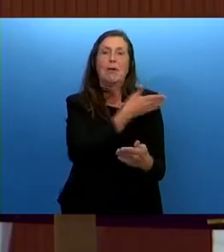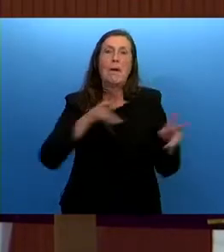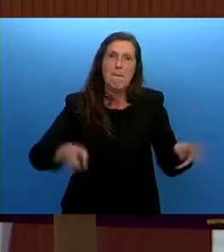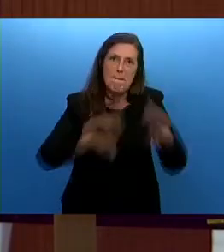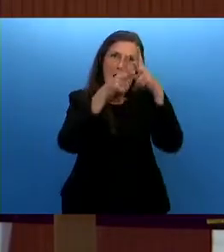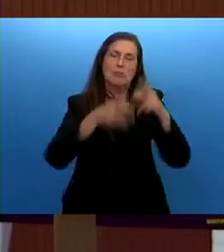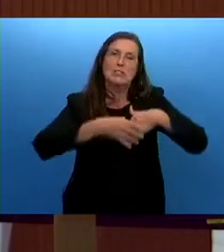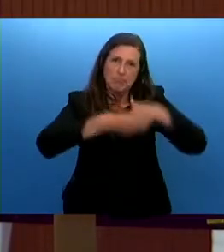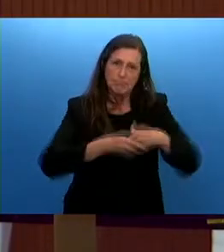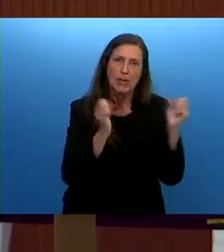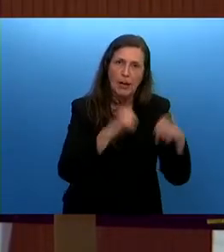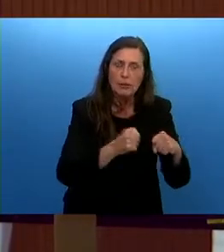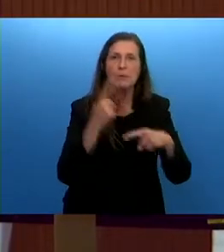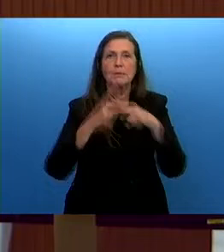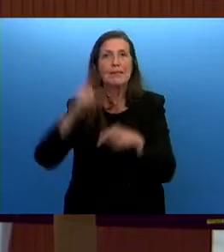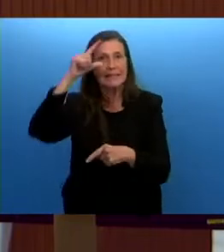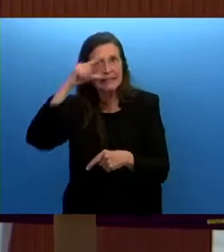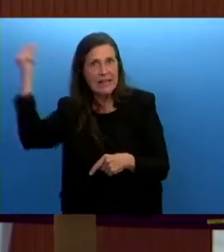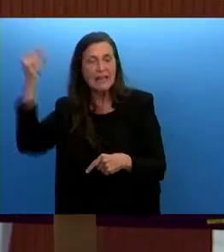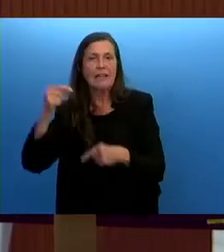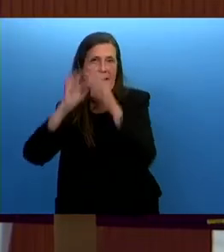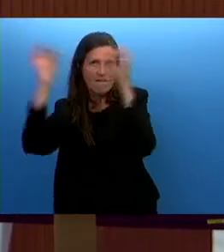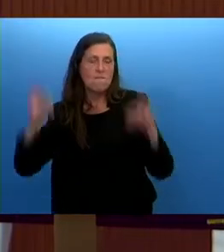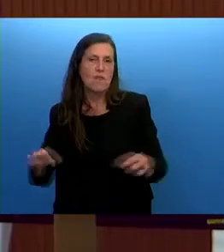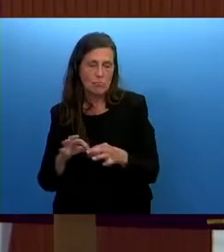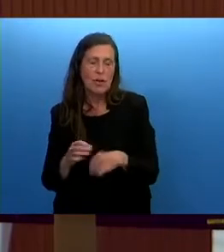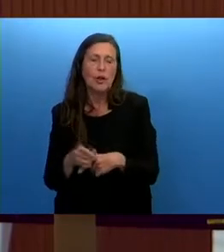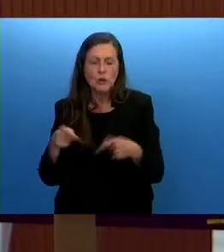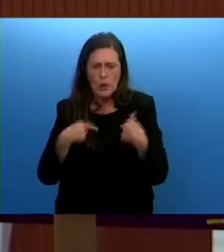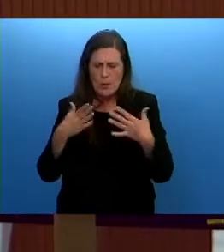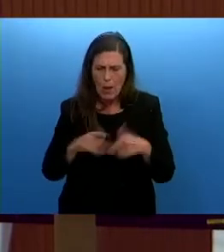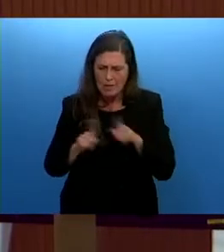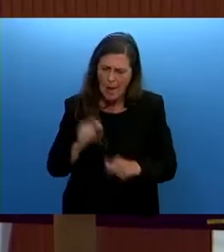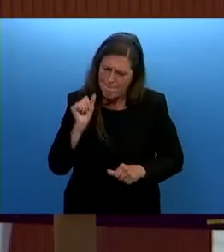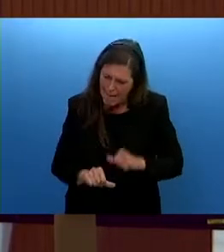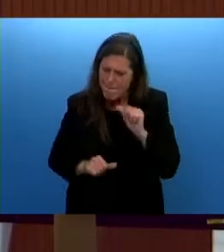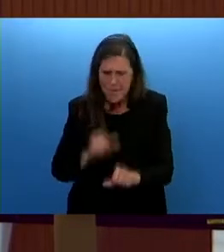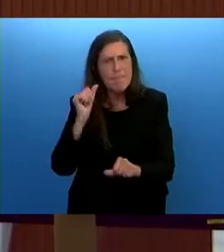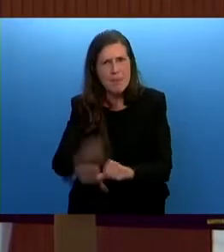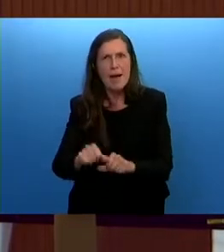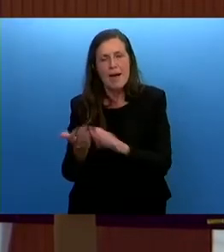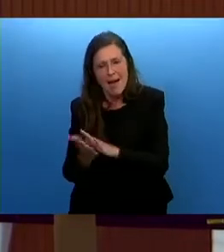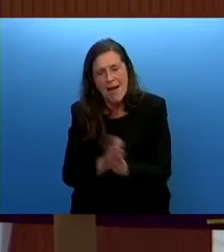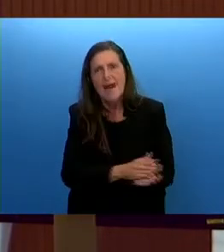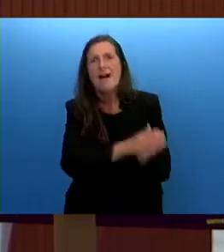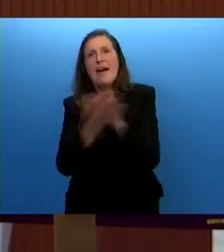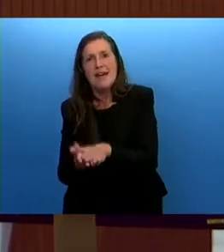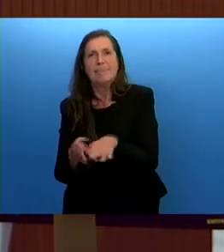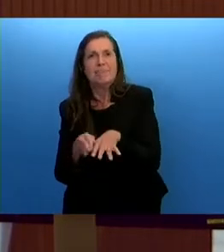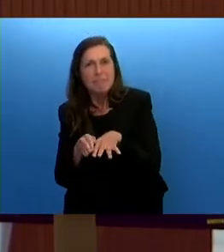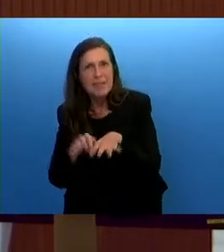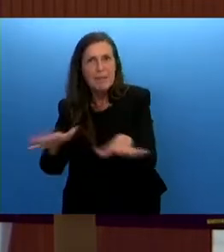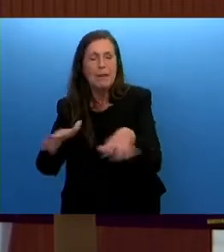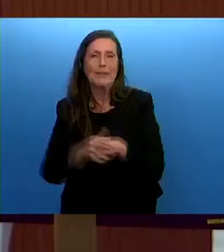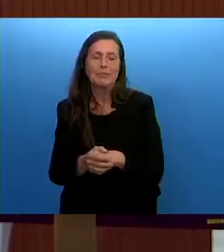from sporadic engagement to systematic implementation. Thank you for being here today and showing your commitment to